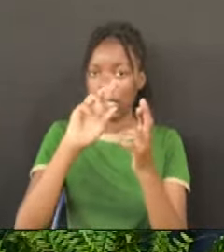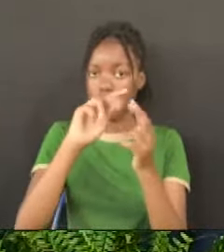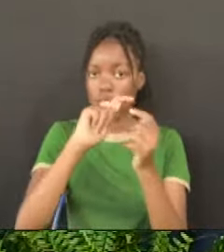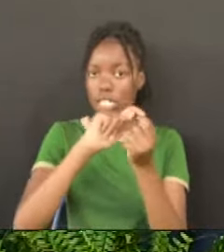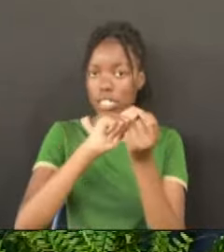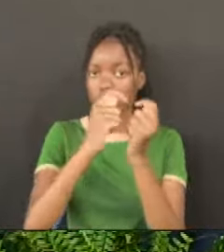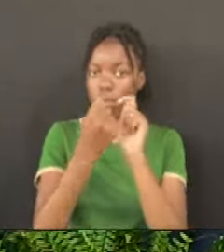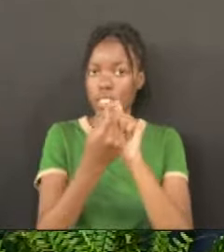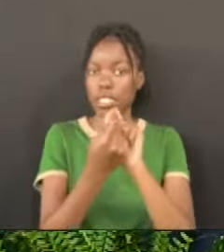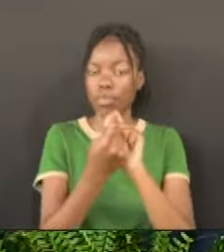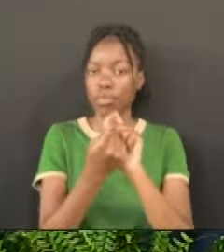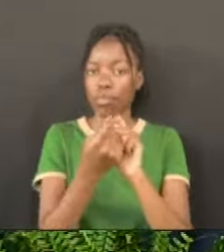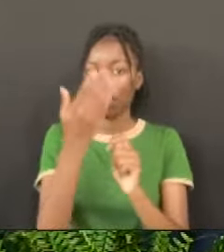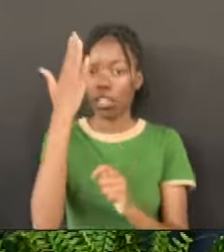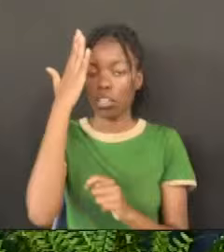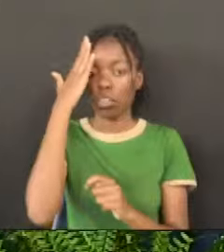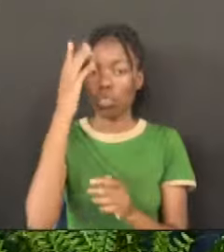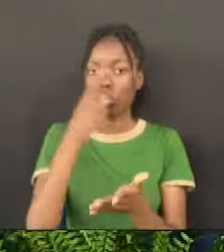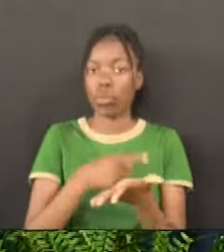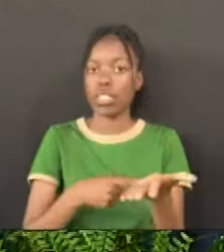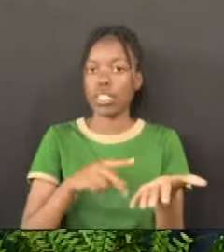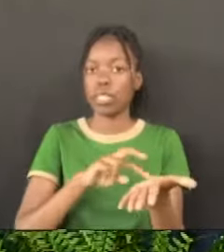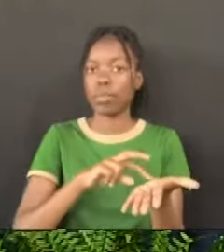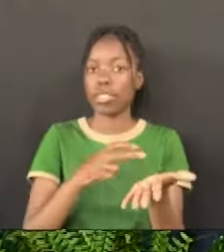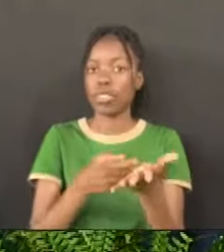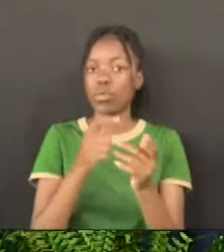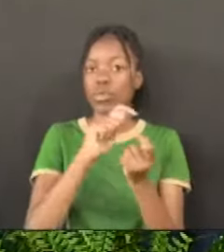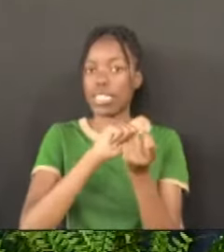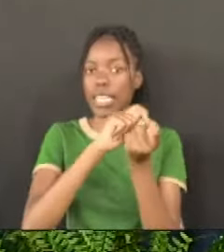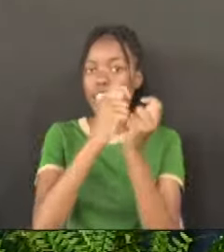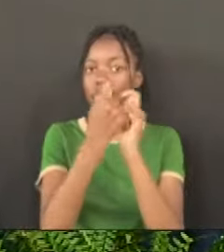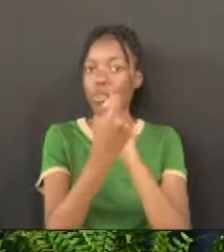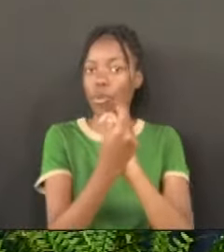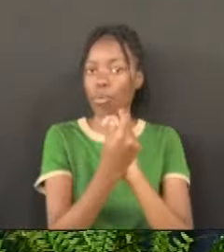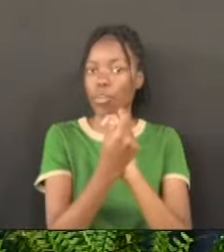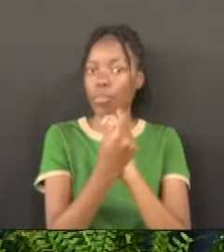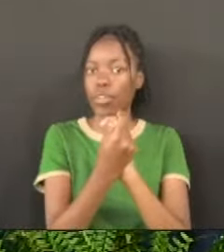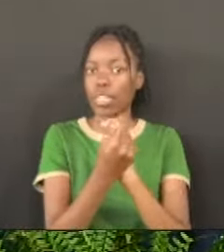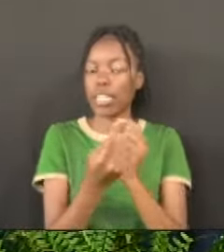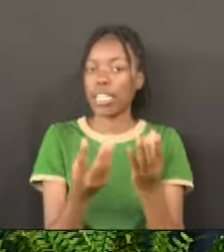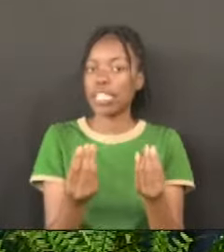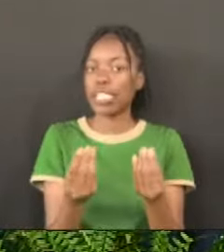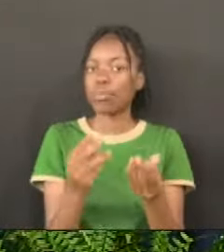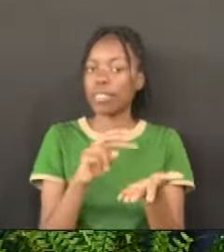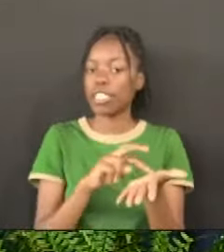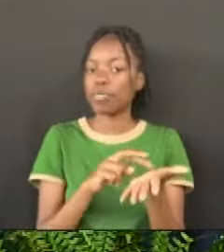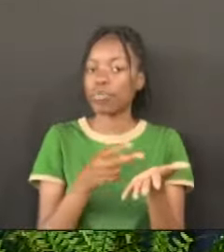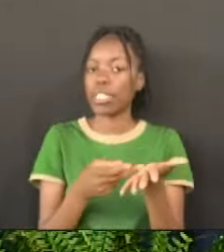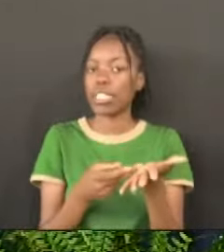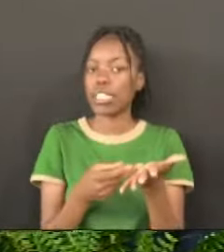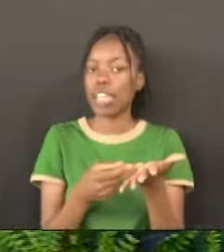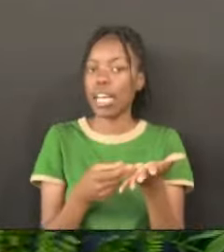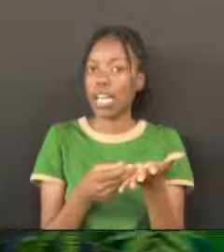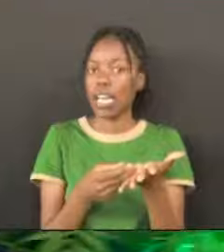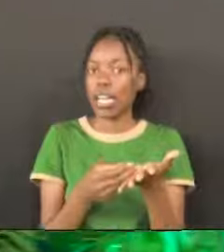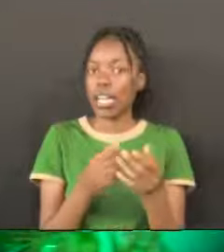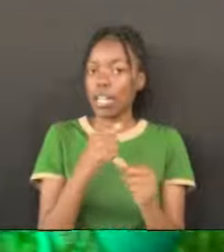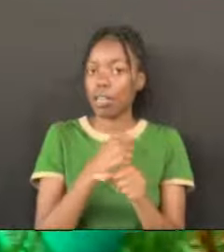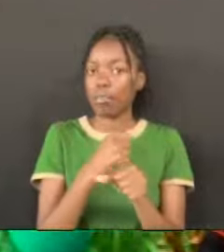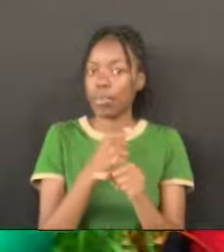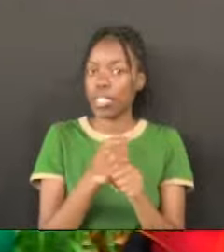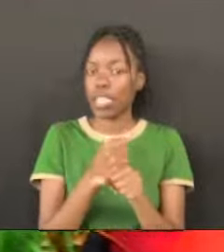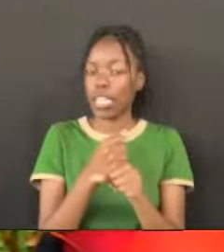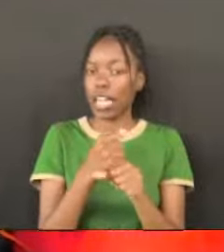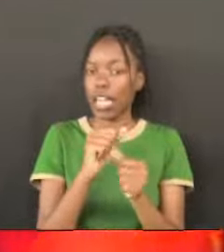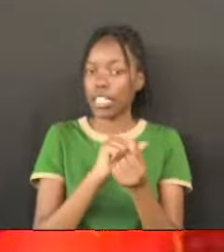We know what it means to transform. To transform simply means causing a change in someone or something. So we are